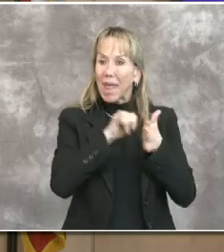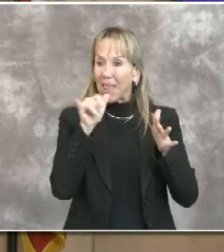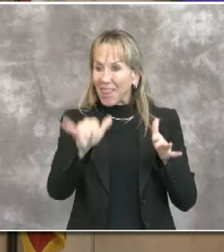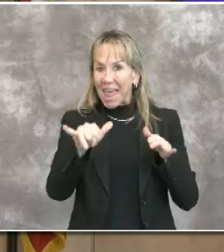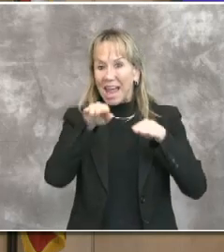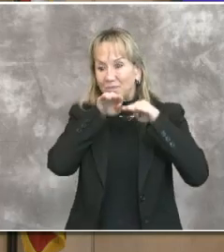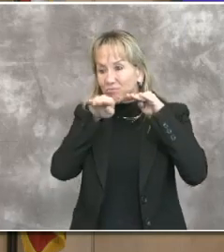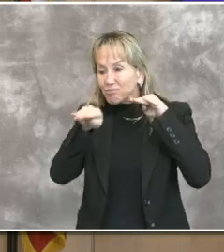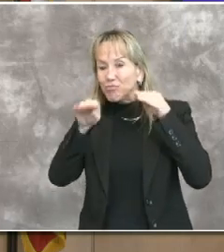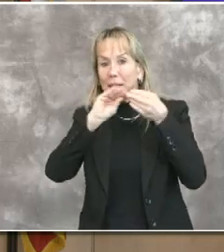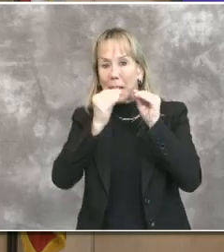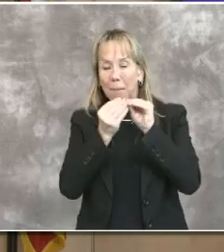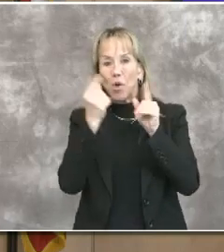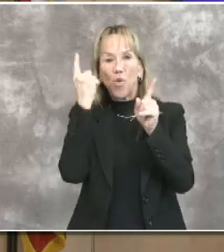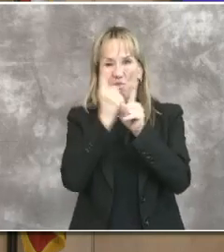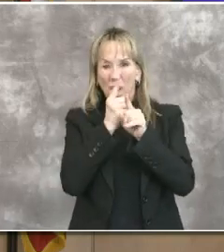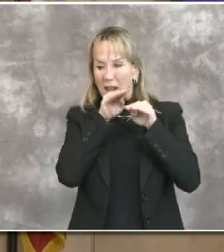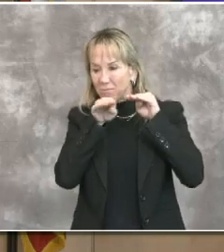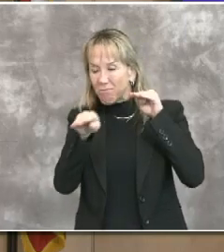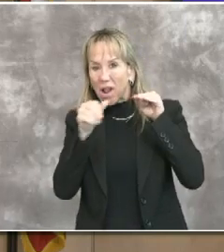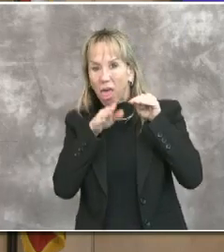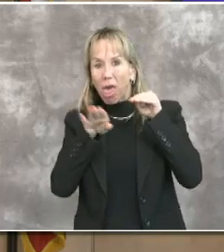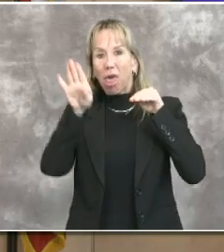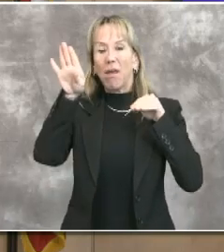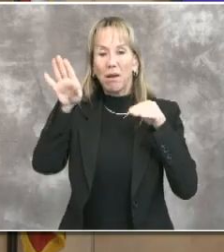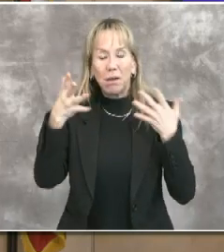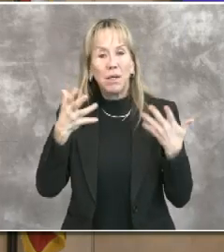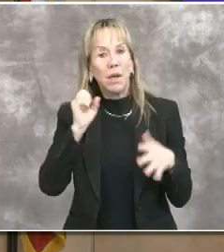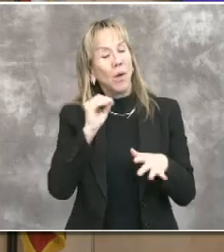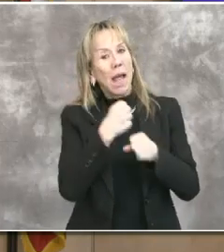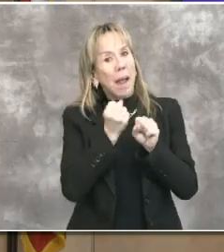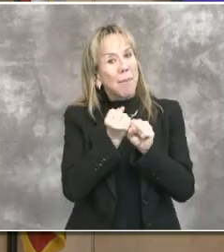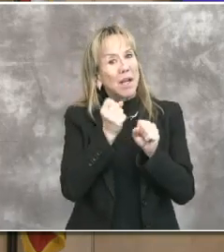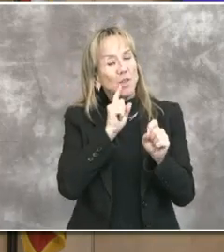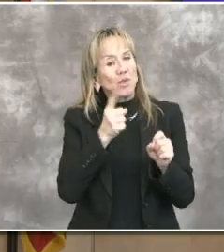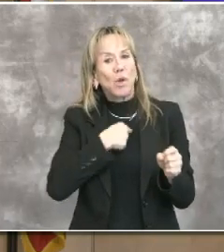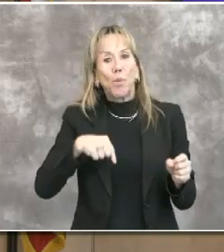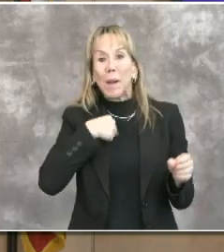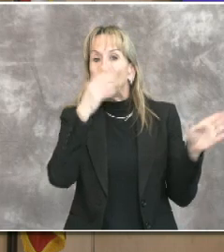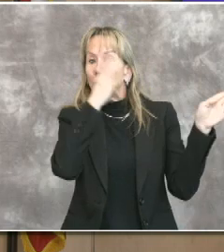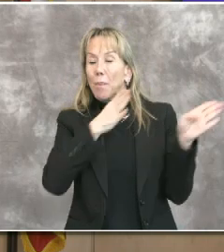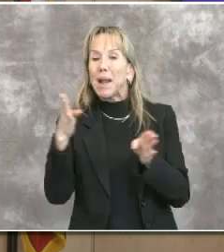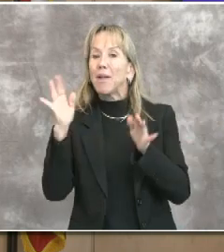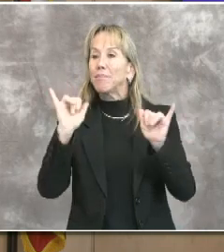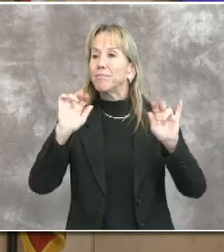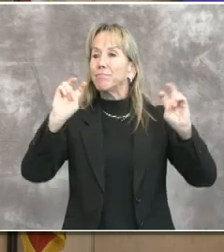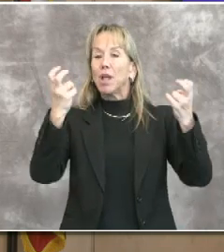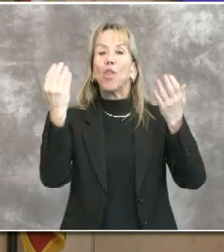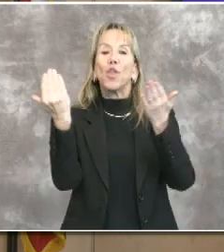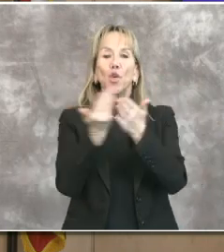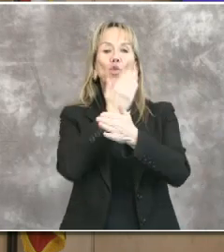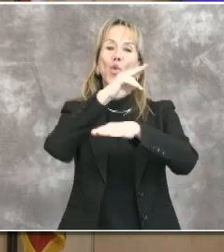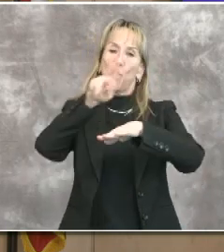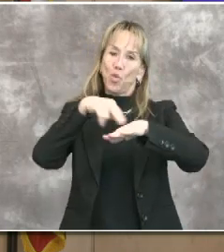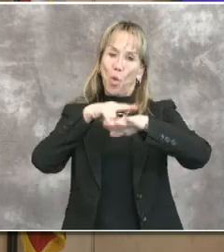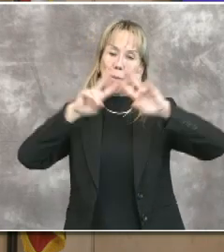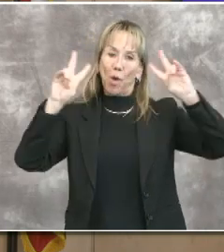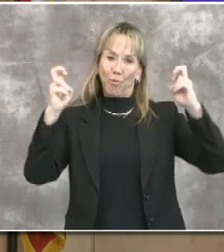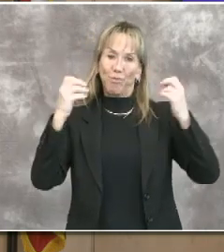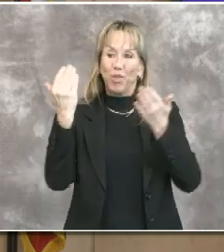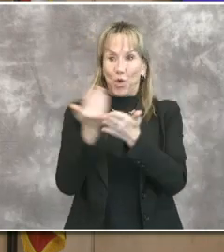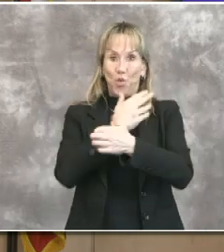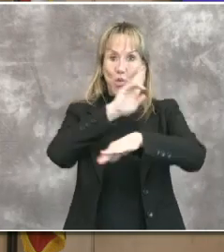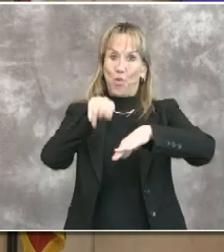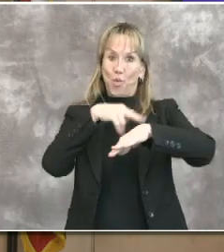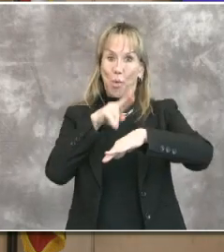right place and to give us that option and to also prepare for what we will call a new normal. So let me start with the County of San Diego,